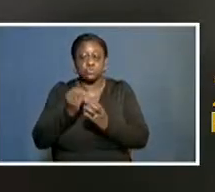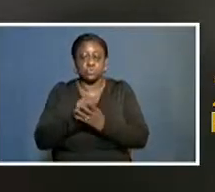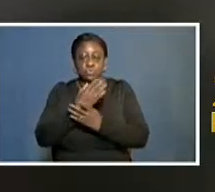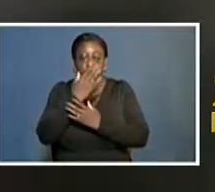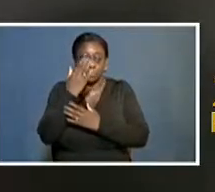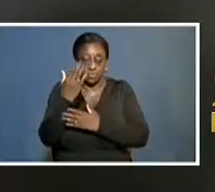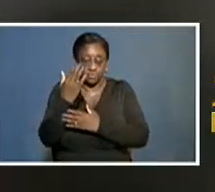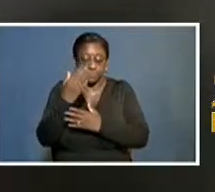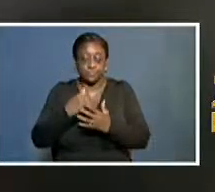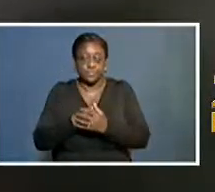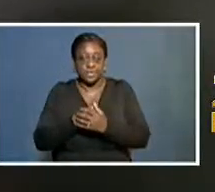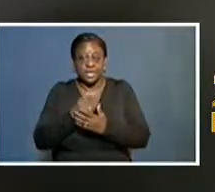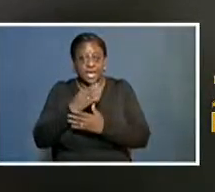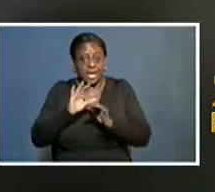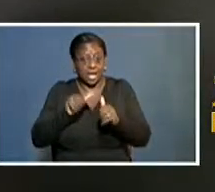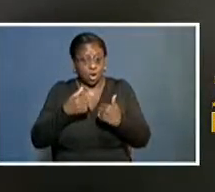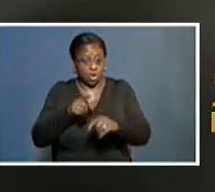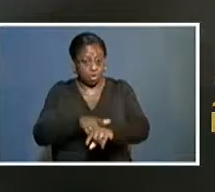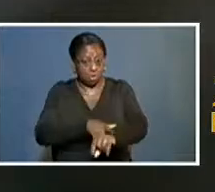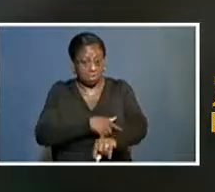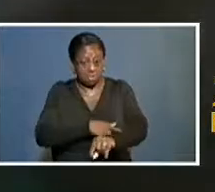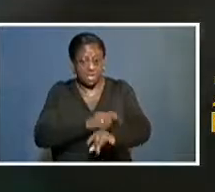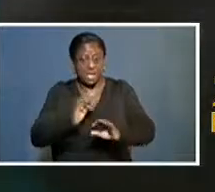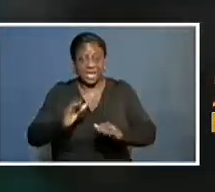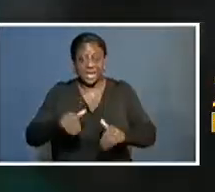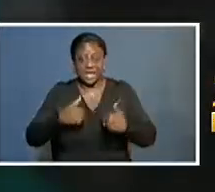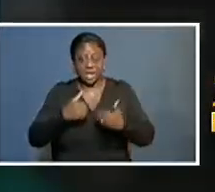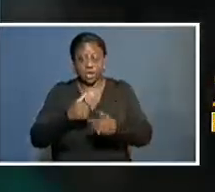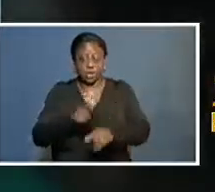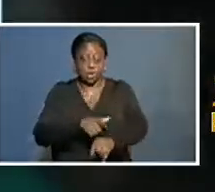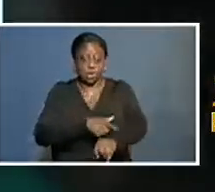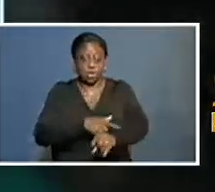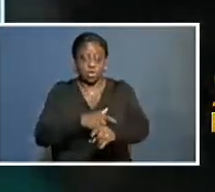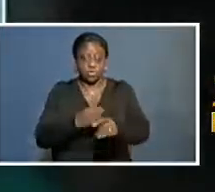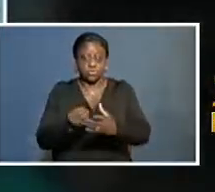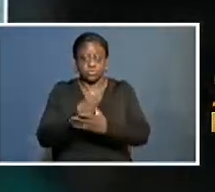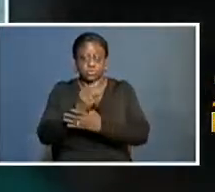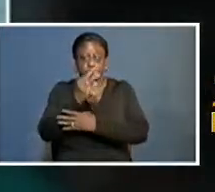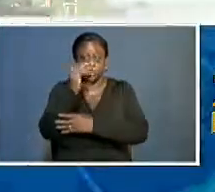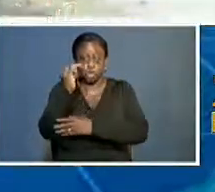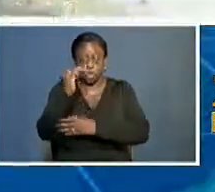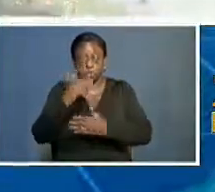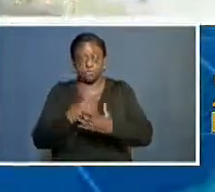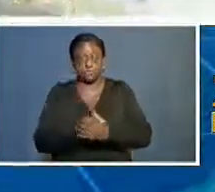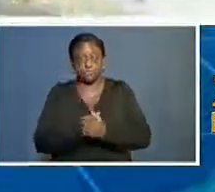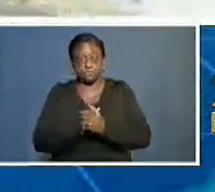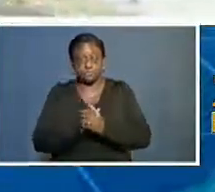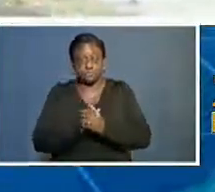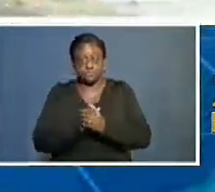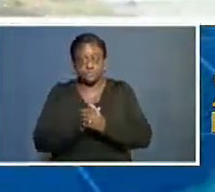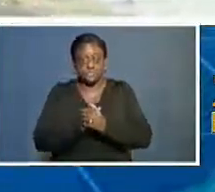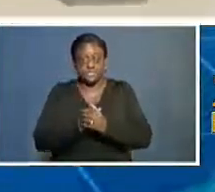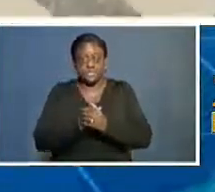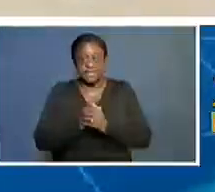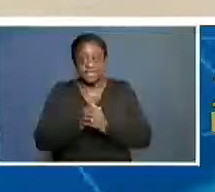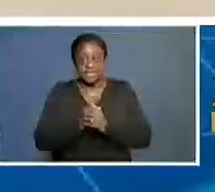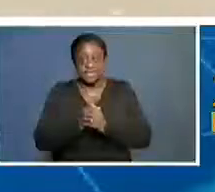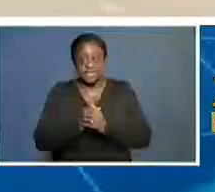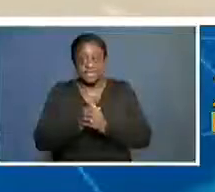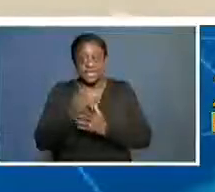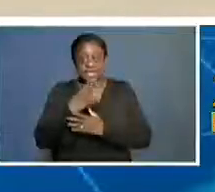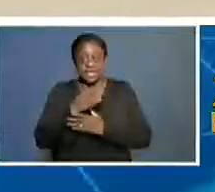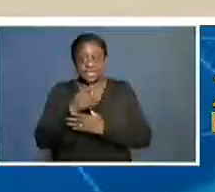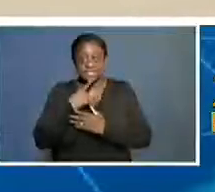start to grow and how long it takes for them to reach maturity. Well, as the country